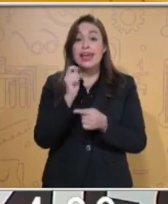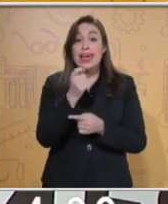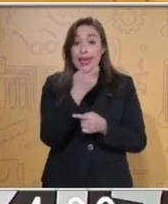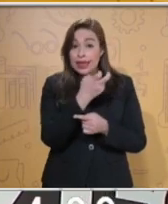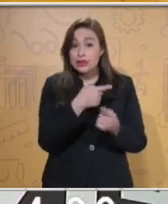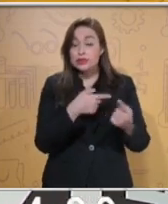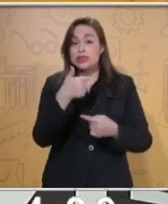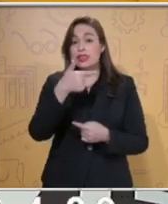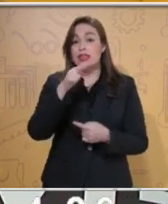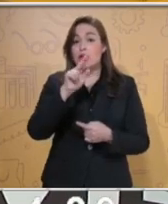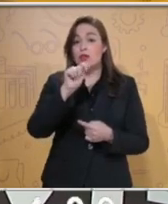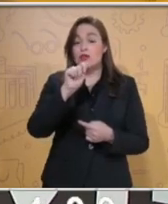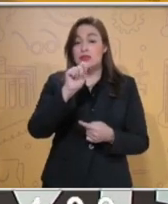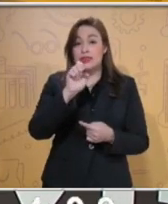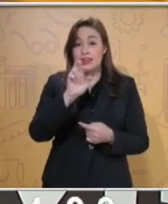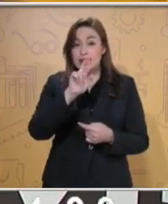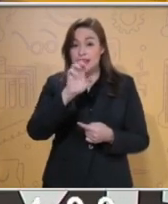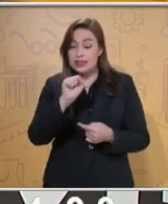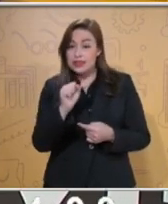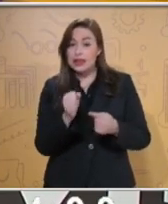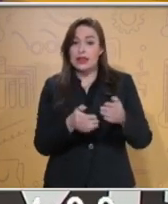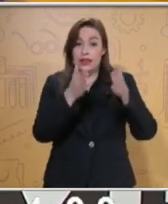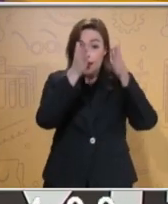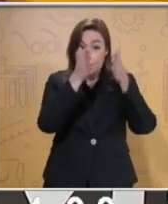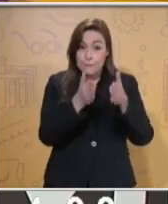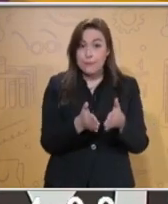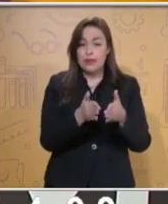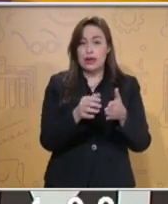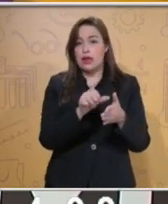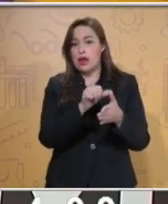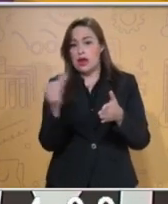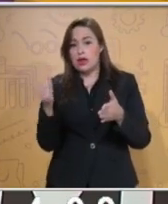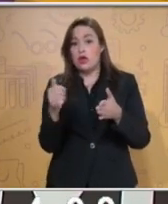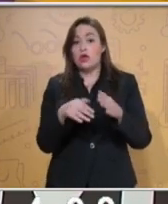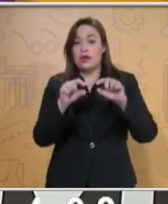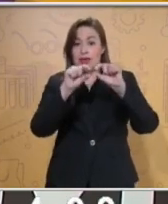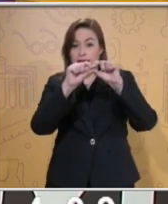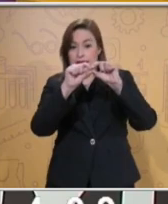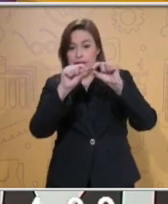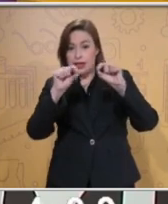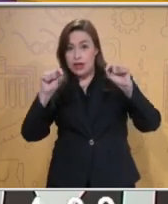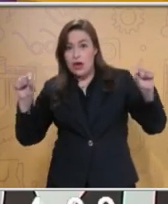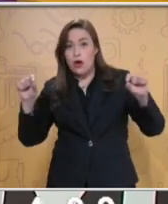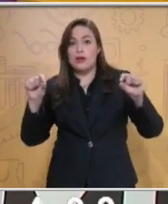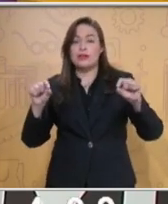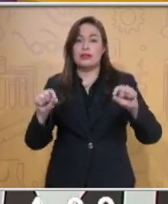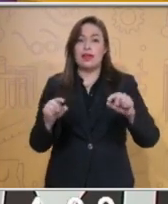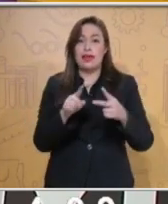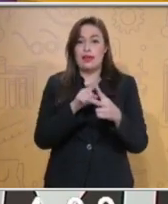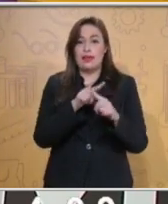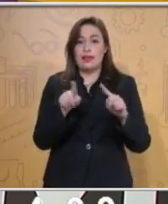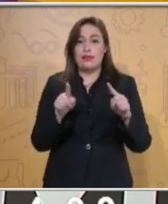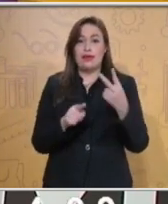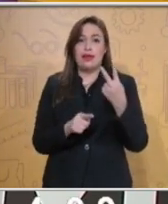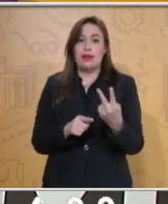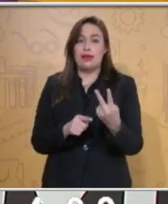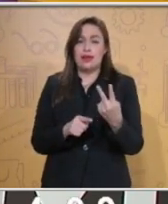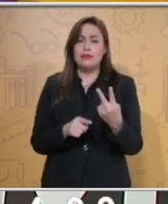in vertical direction, and this is another gutter in horizontal direction, okay? But